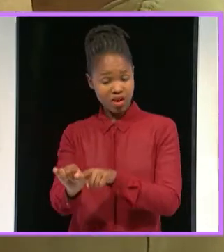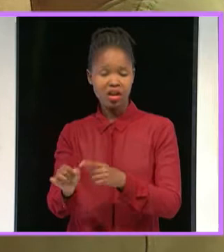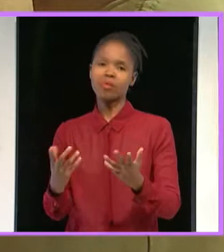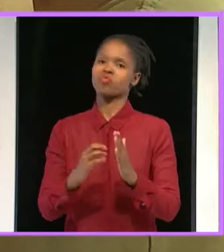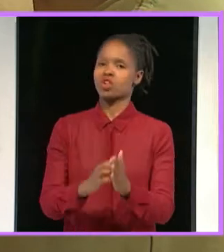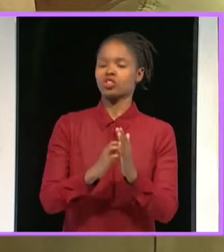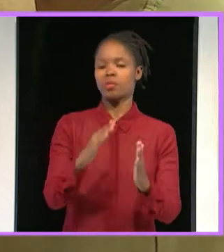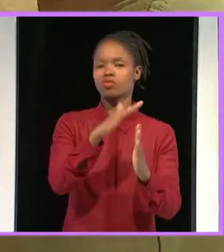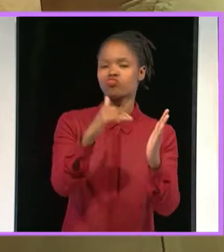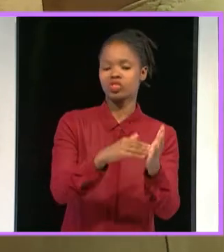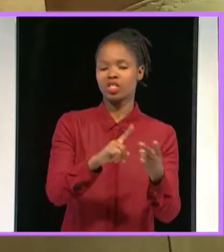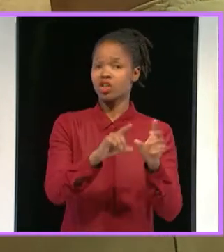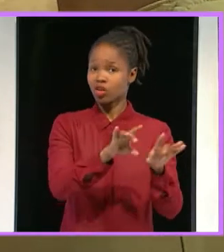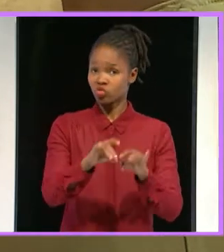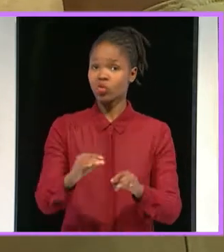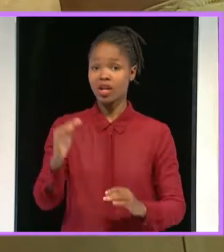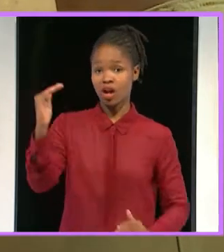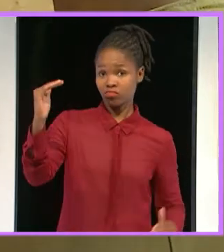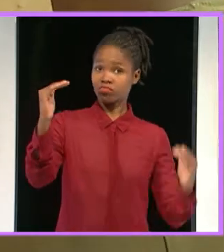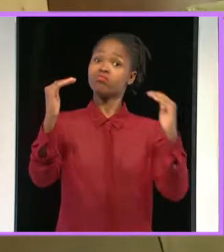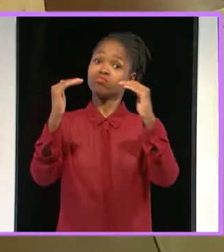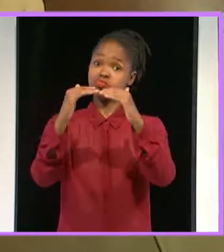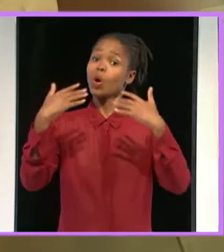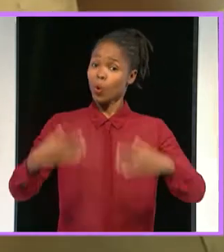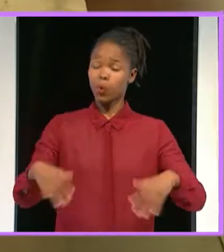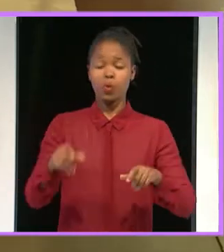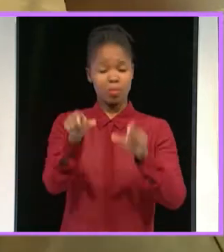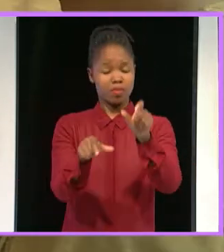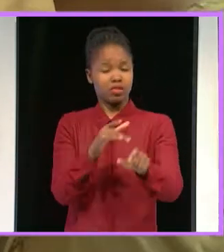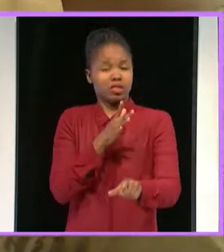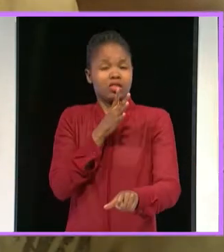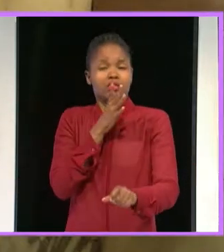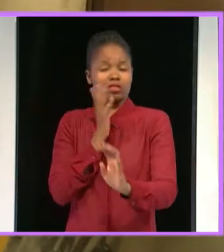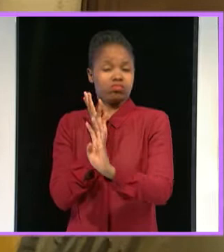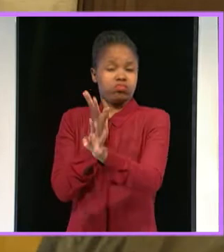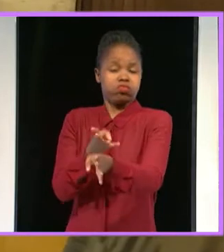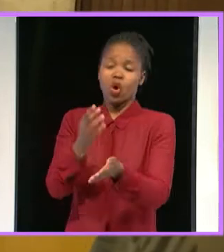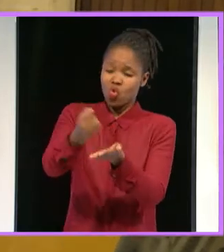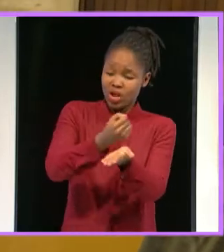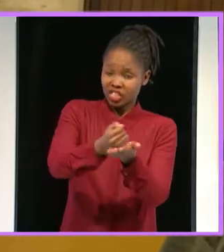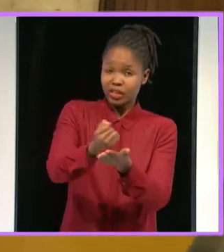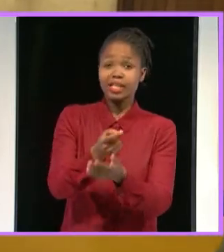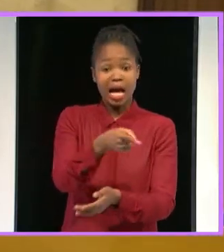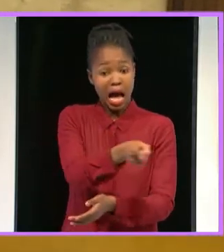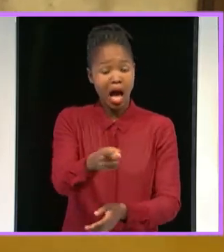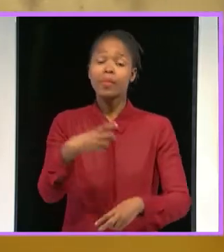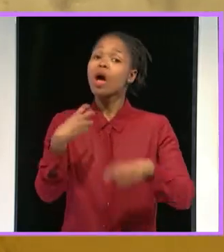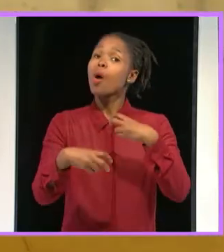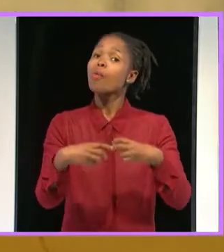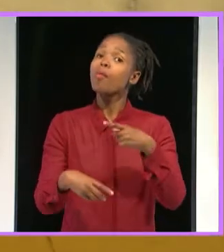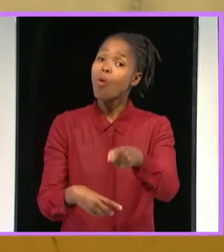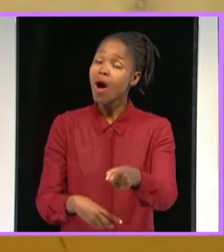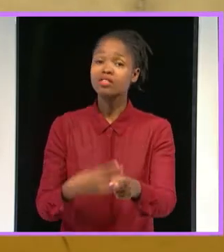like New Zealand and Australia, we actually have a lot of people registered to play. The problem is very few of those people are